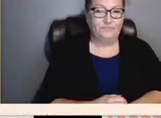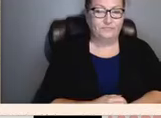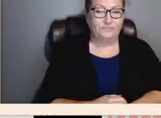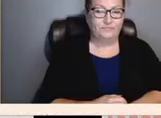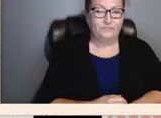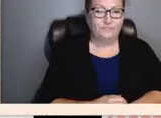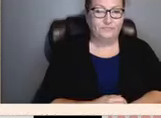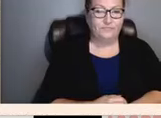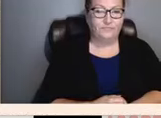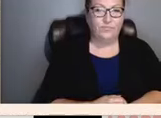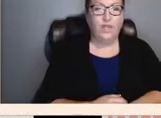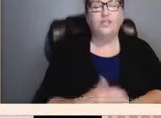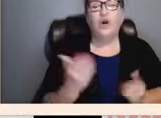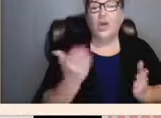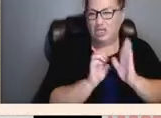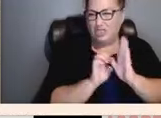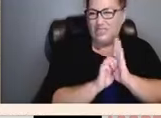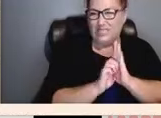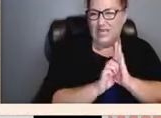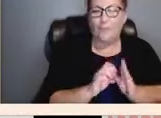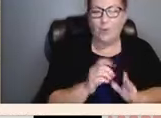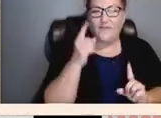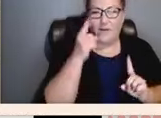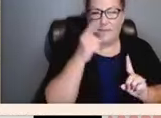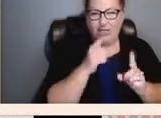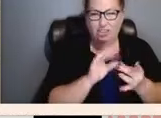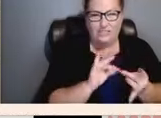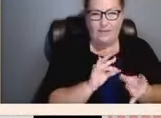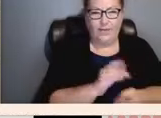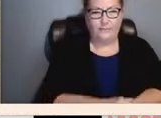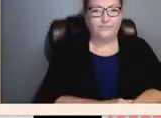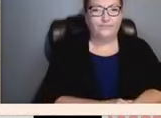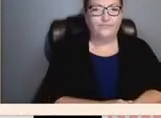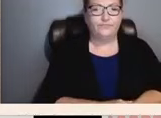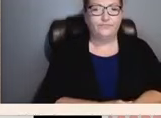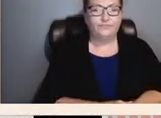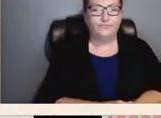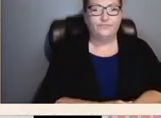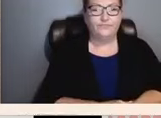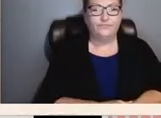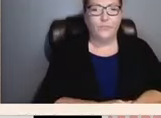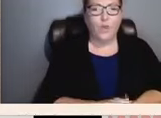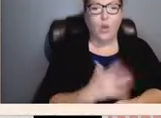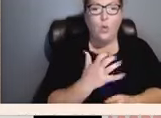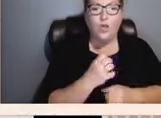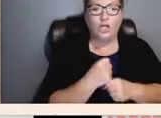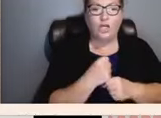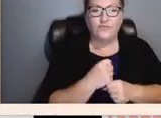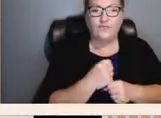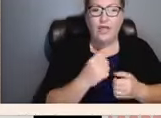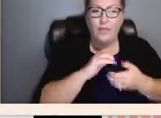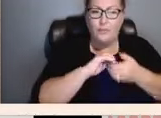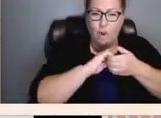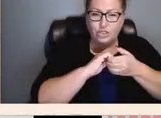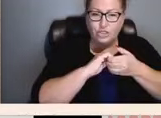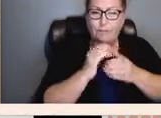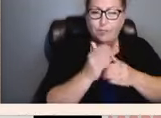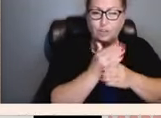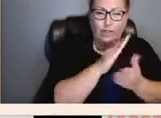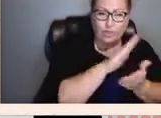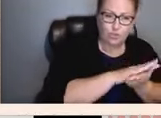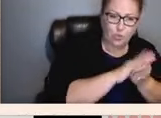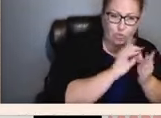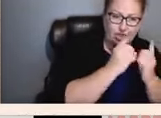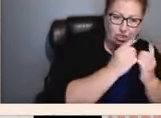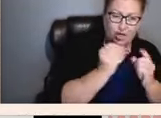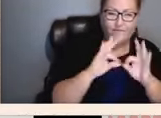So here's an example of a mission statement. They want to cultivate the partnership between the school district and families of students